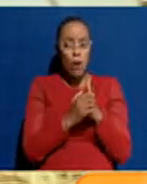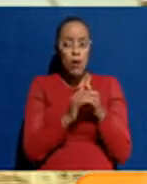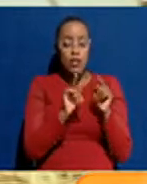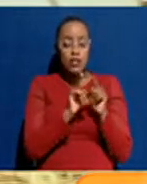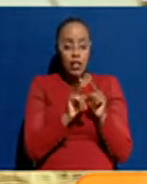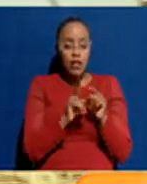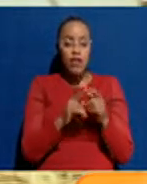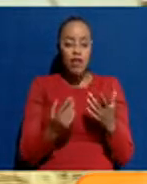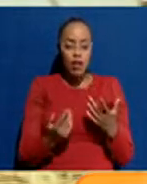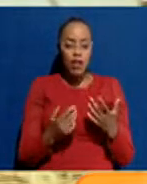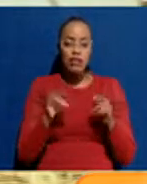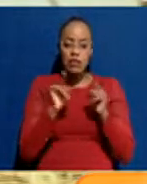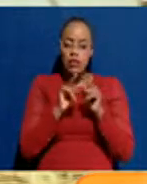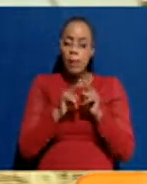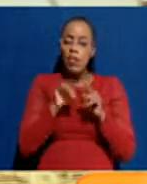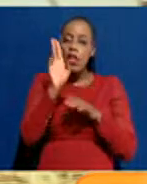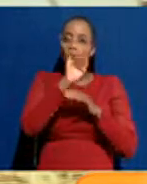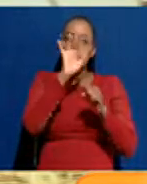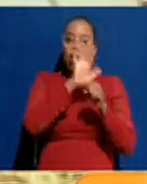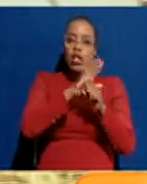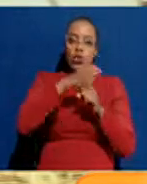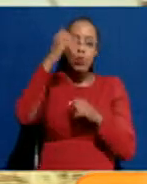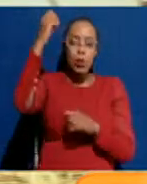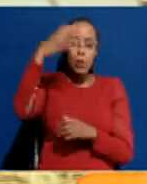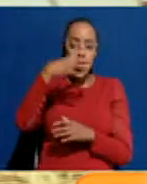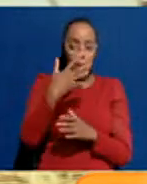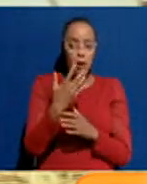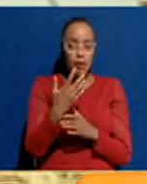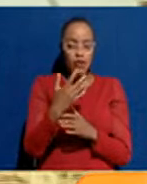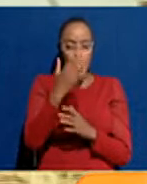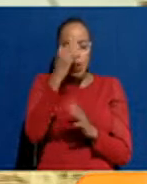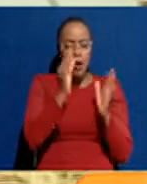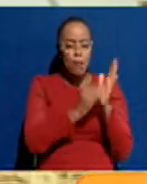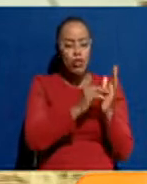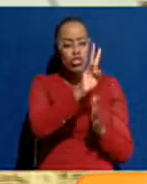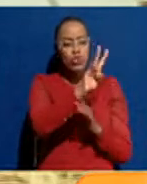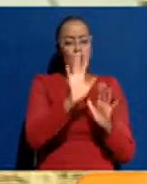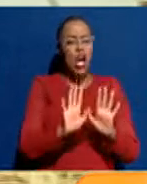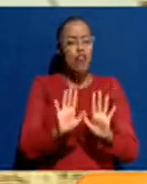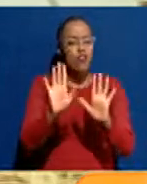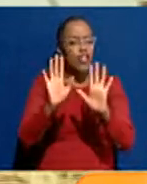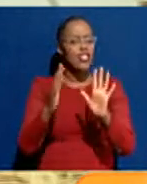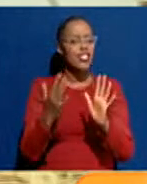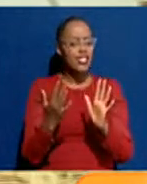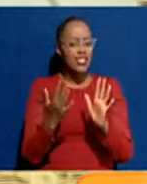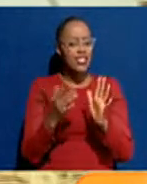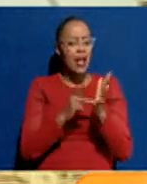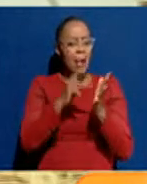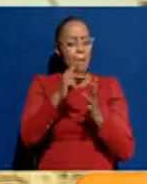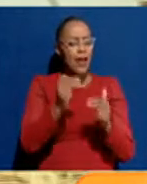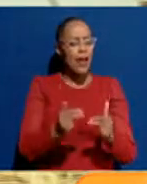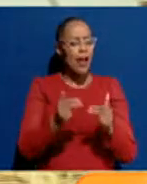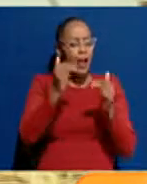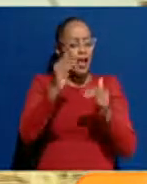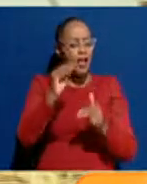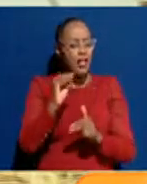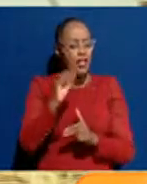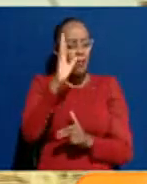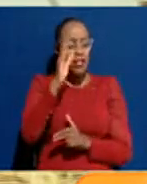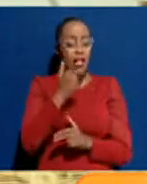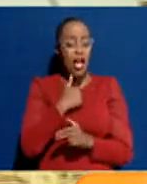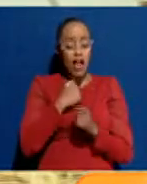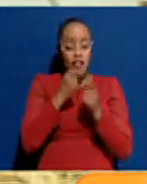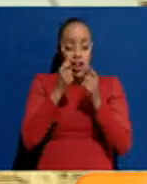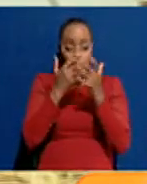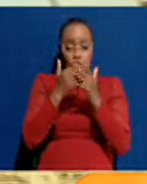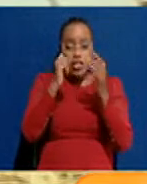like vehicles. Mm-hmm. When possibly just a setting of 2 would have avoided him paying a very high bill. Mm-hmm. And there are a number of